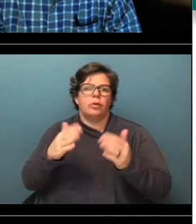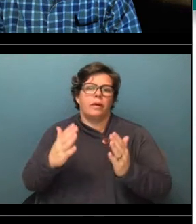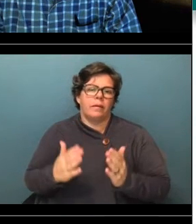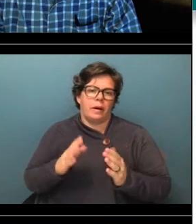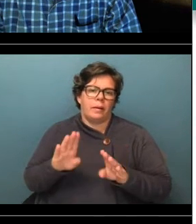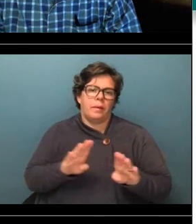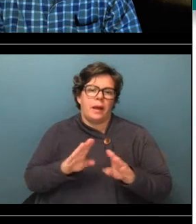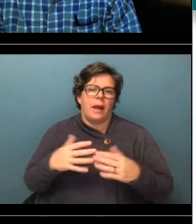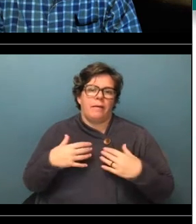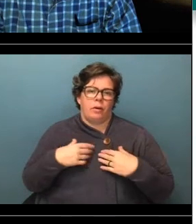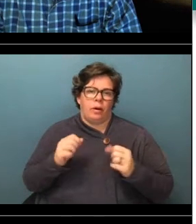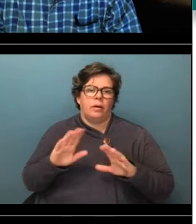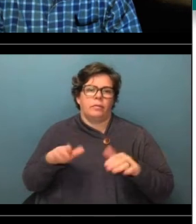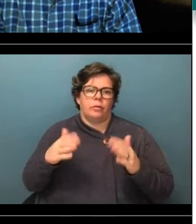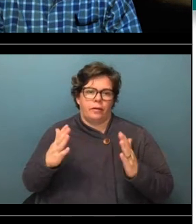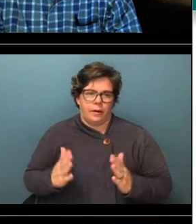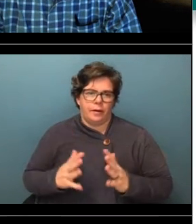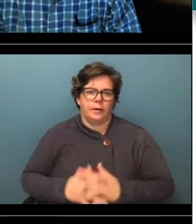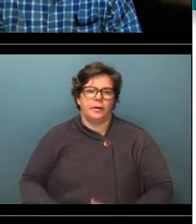health providers.